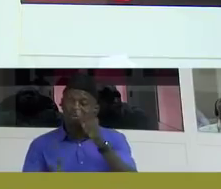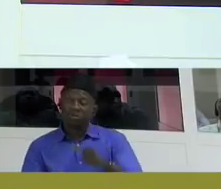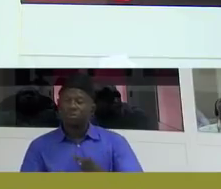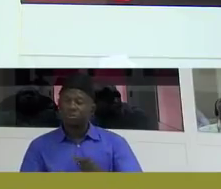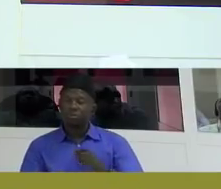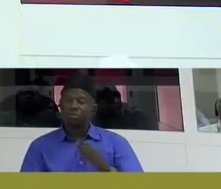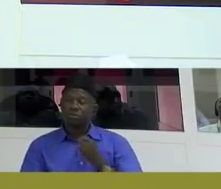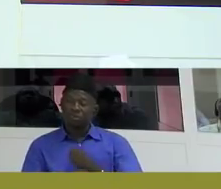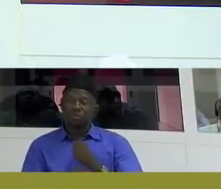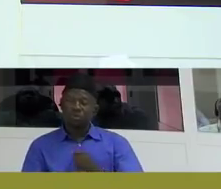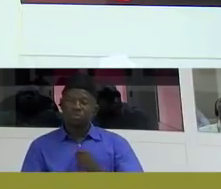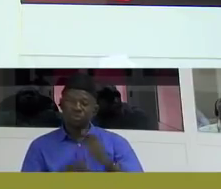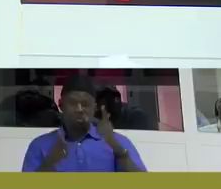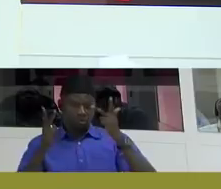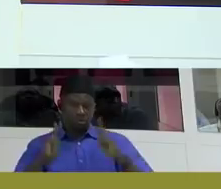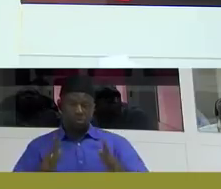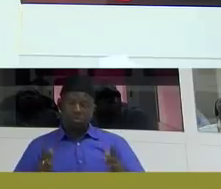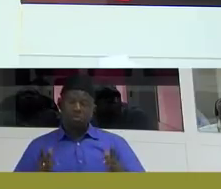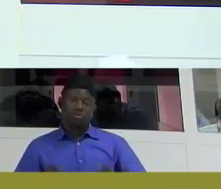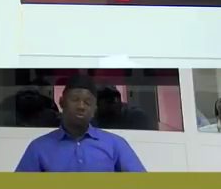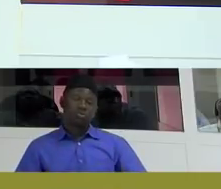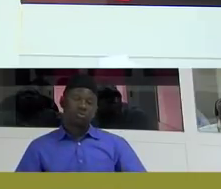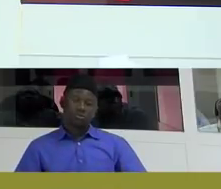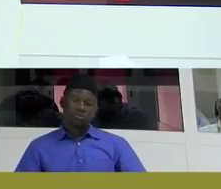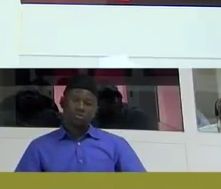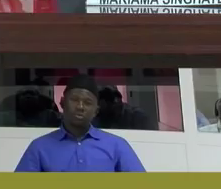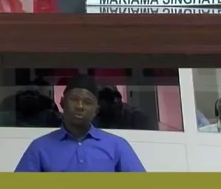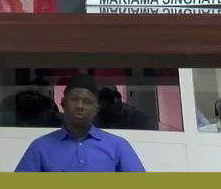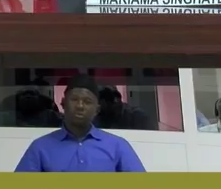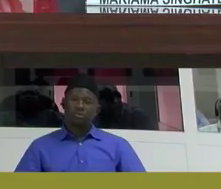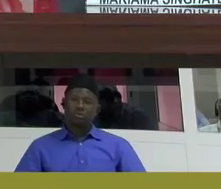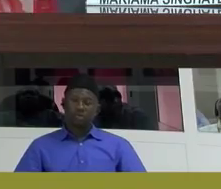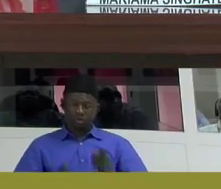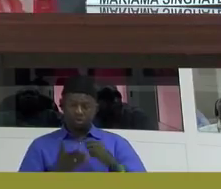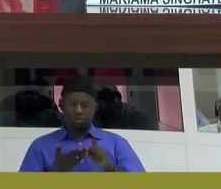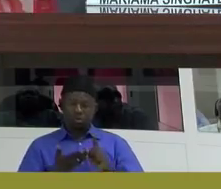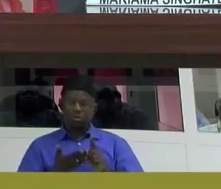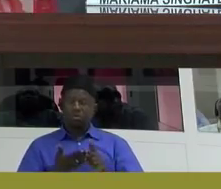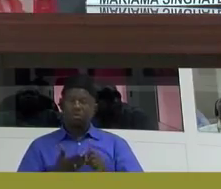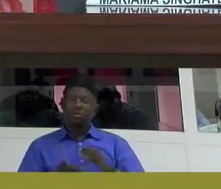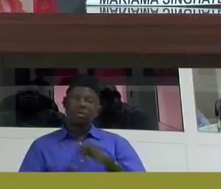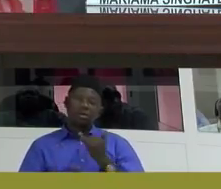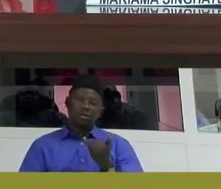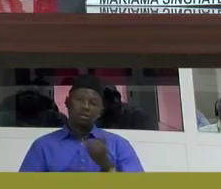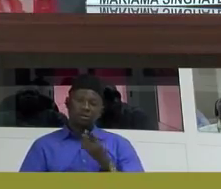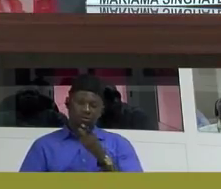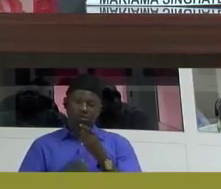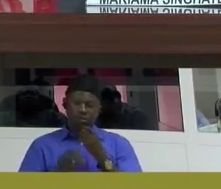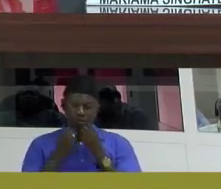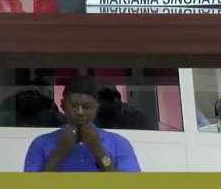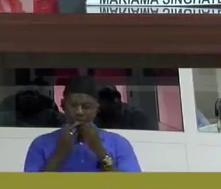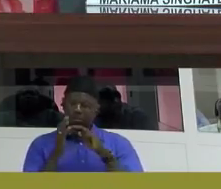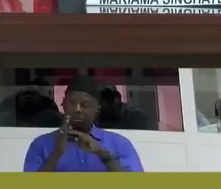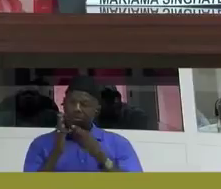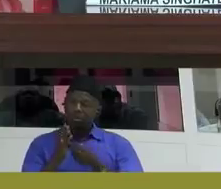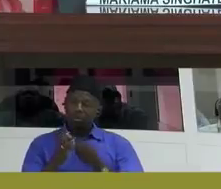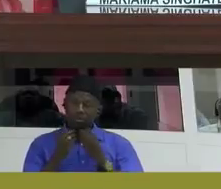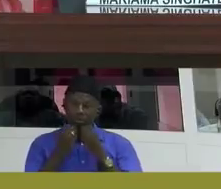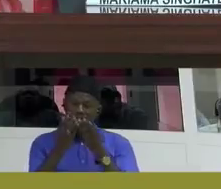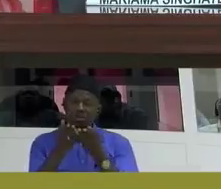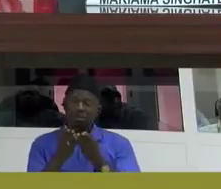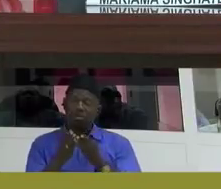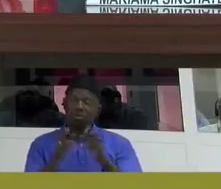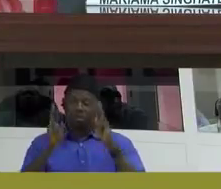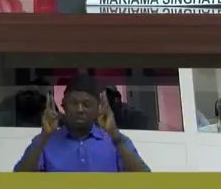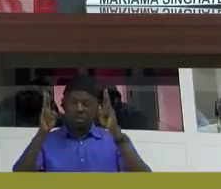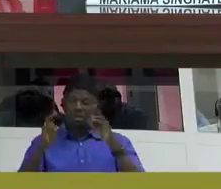law. That's correct. And you are therefore saying that he exercised